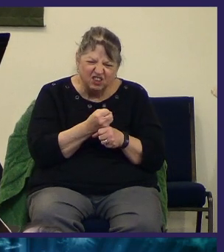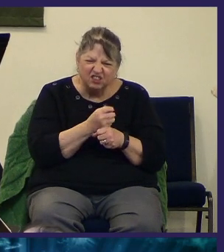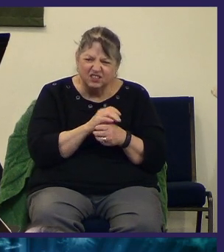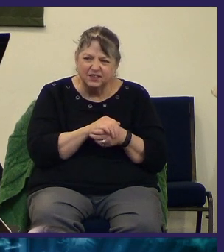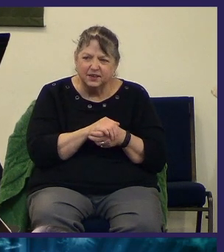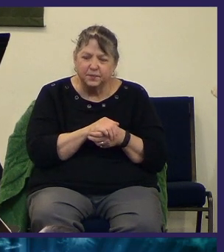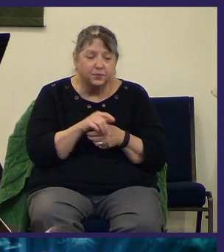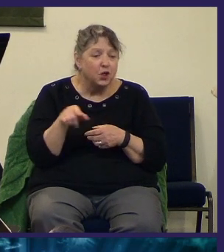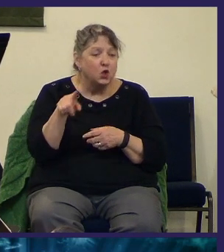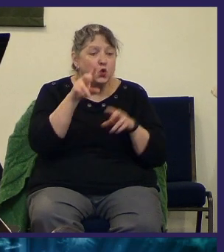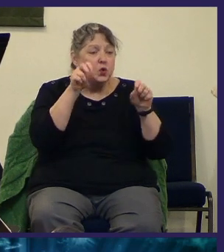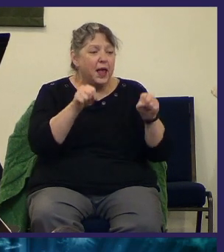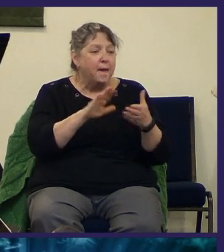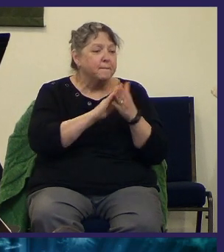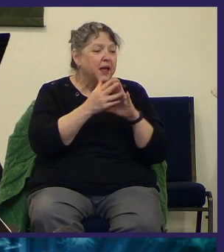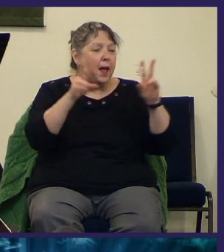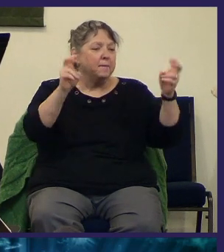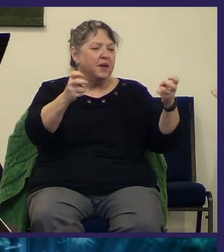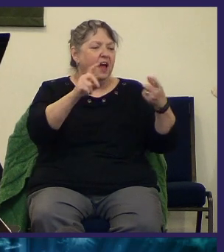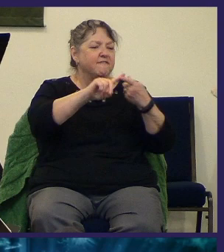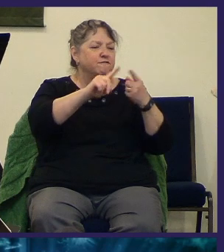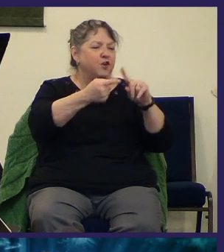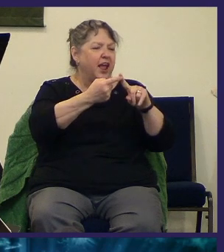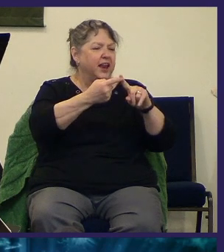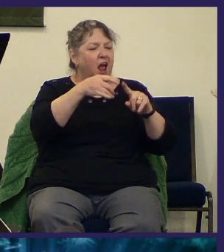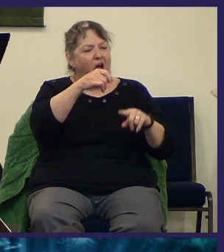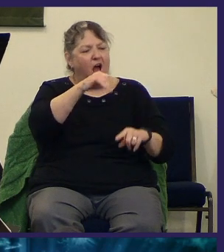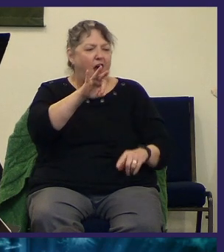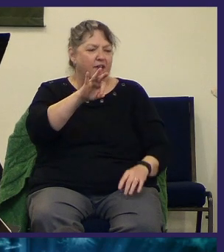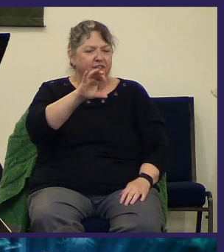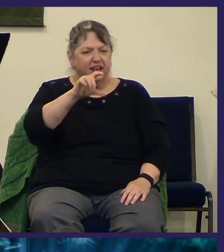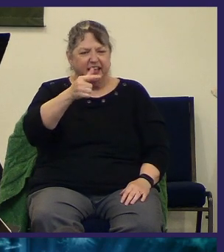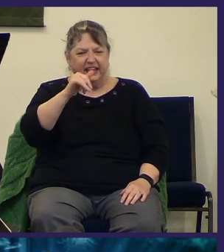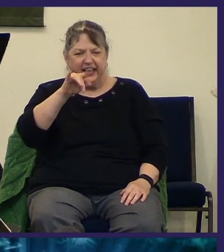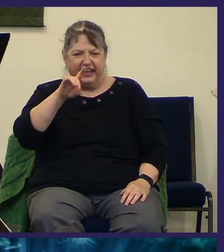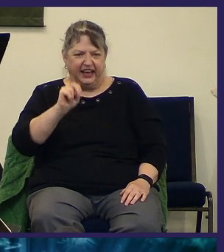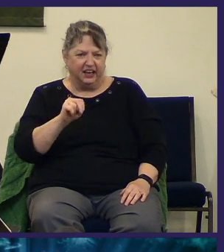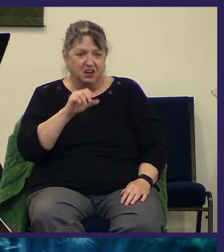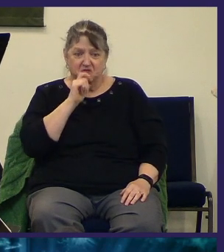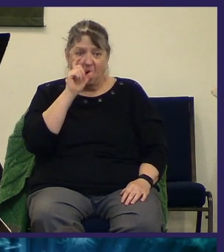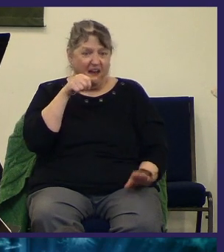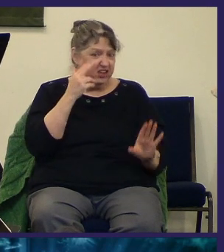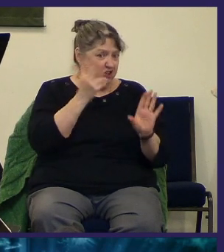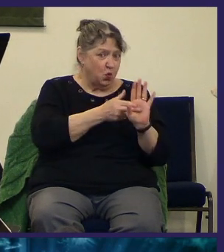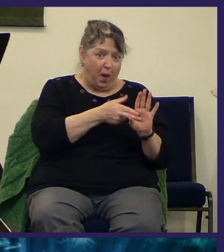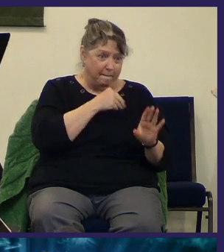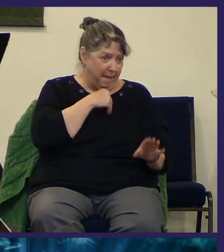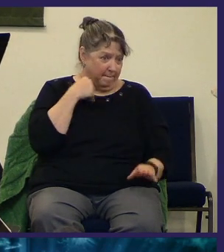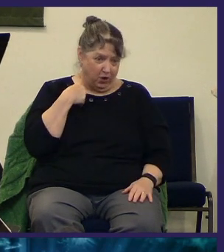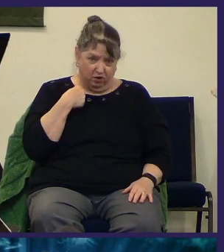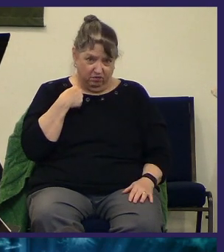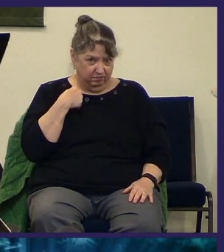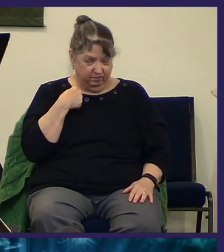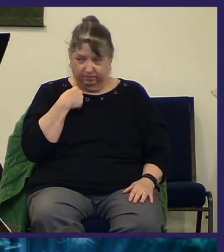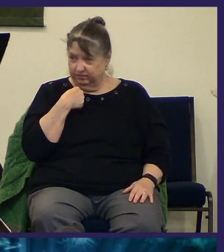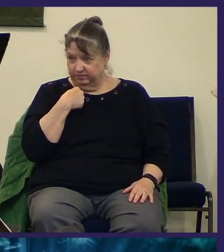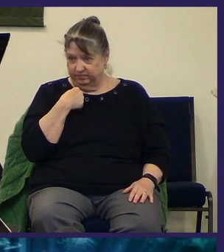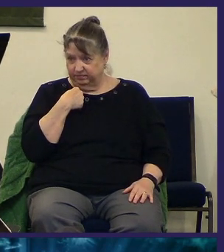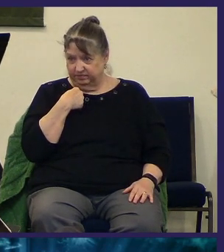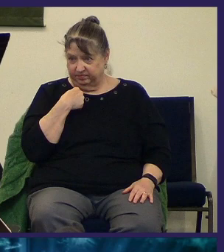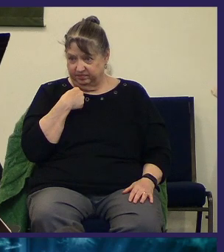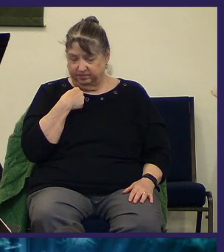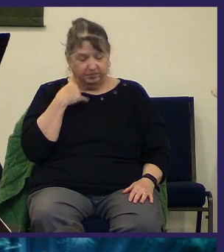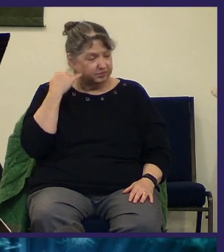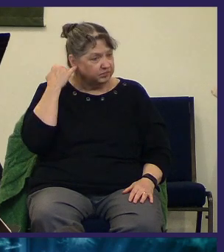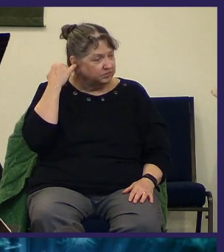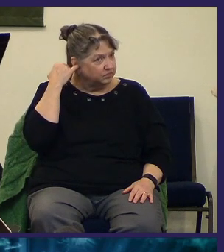become a friend of the gideon you don't have to become a full member i was asked probably three or four